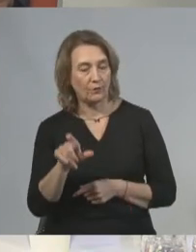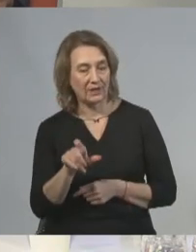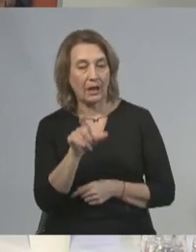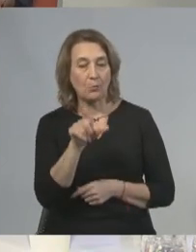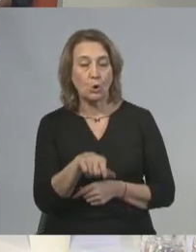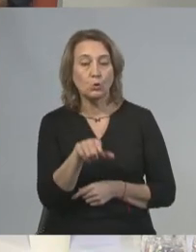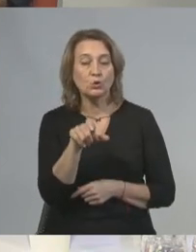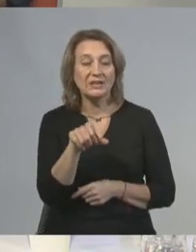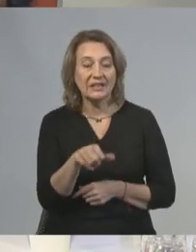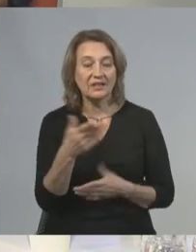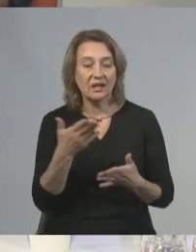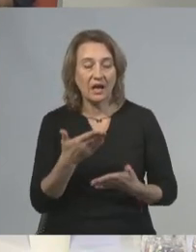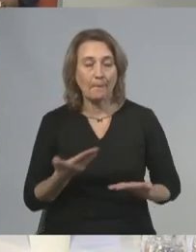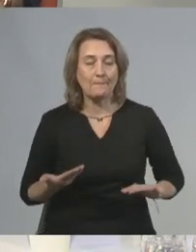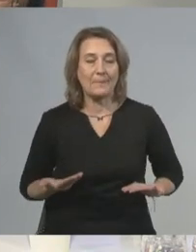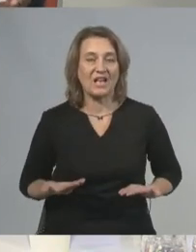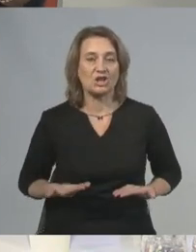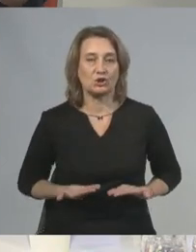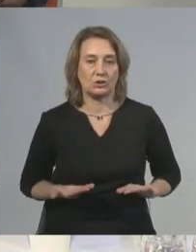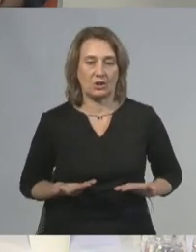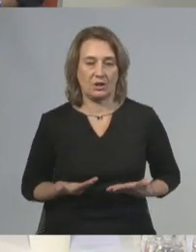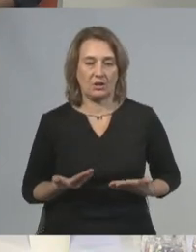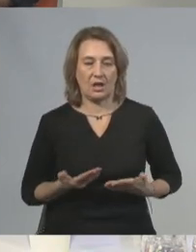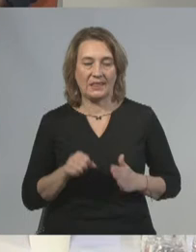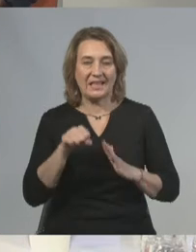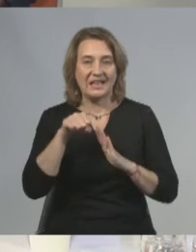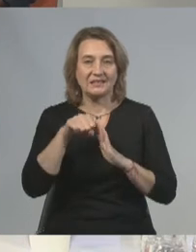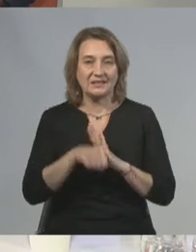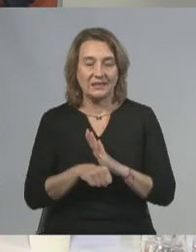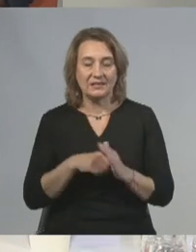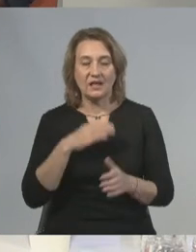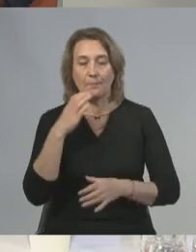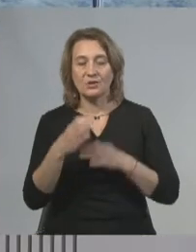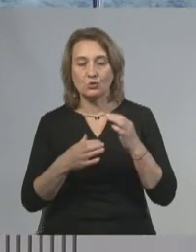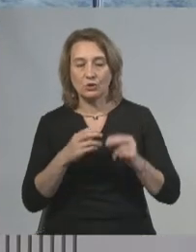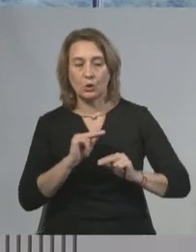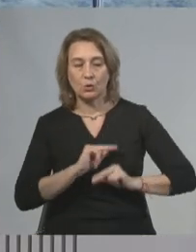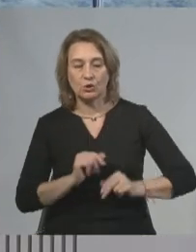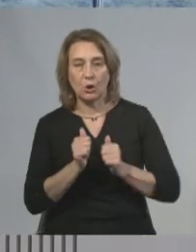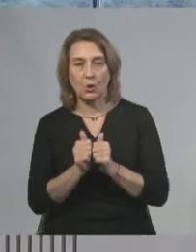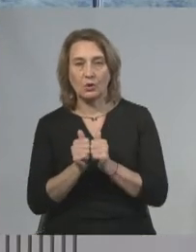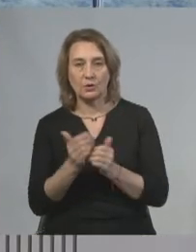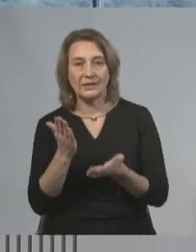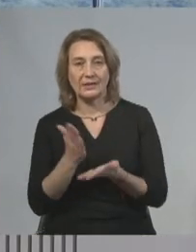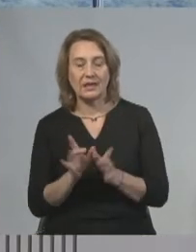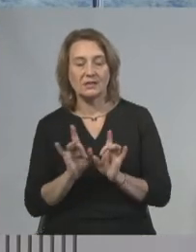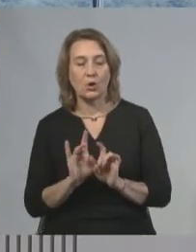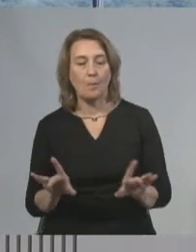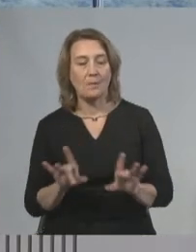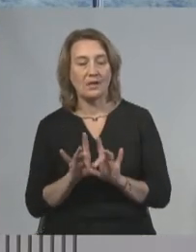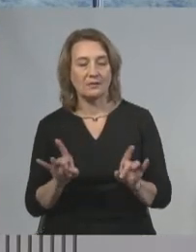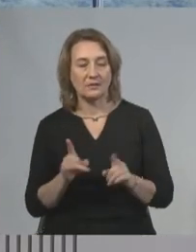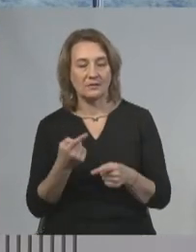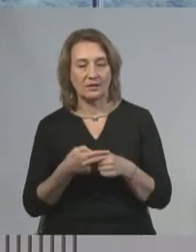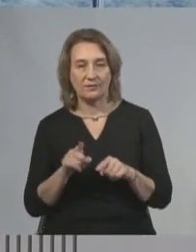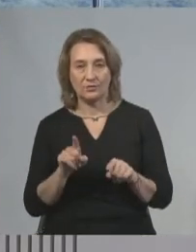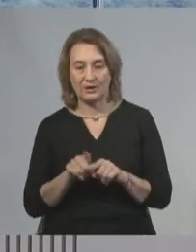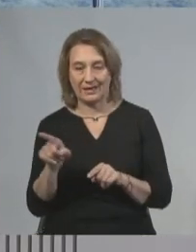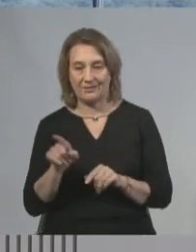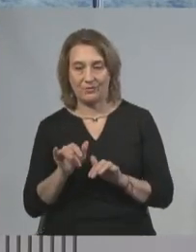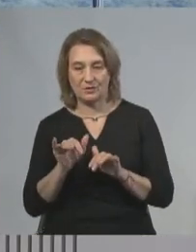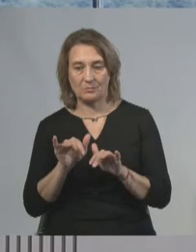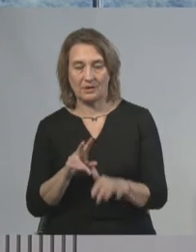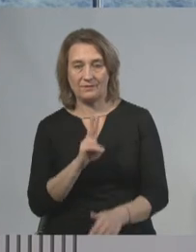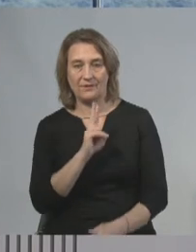such terms as a victim we should tell that this uh this is a woman who survived the violence so maybe our